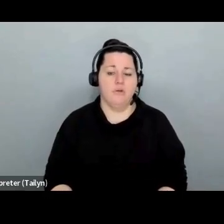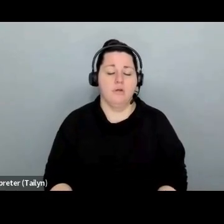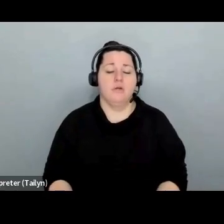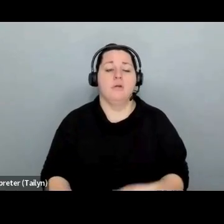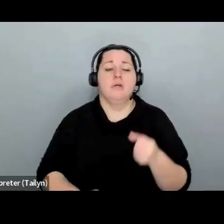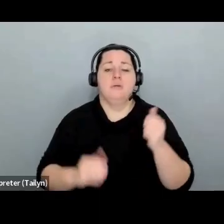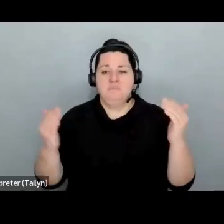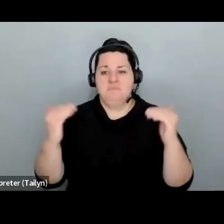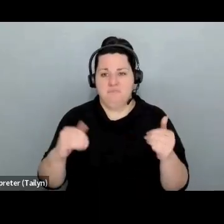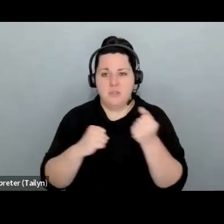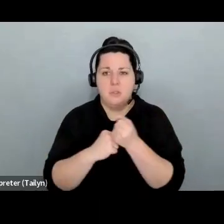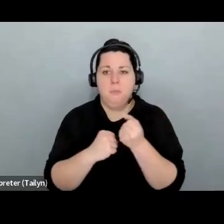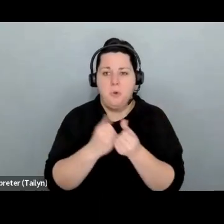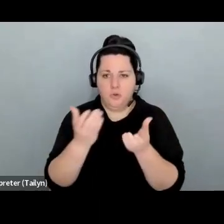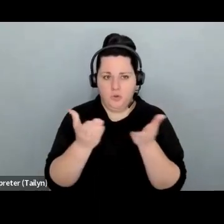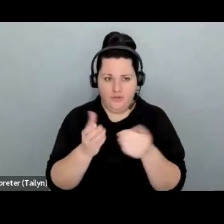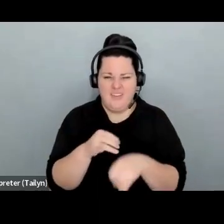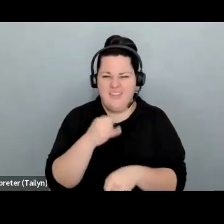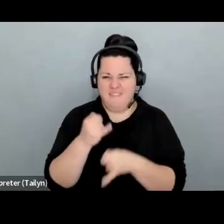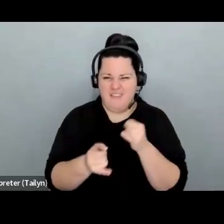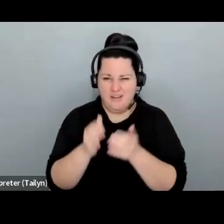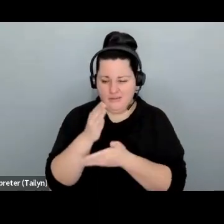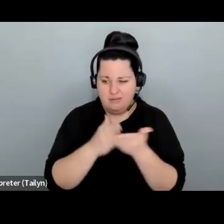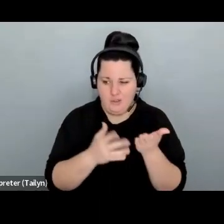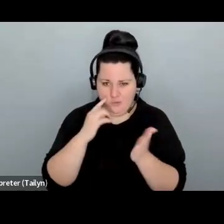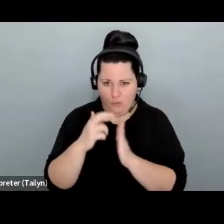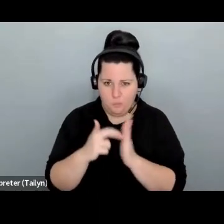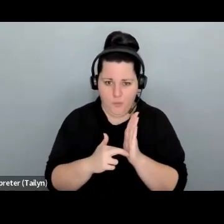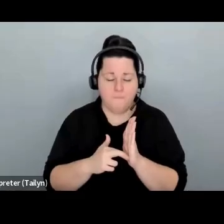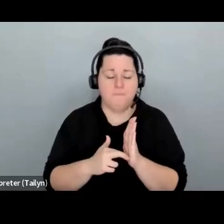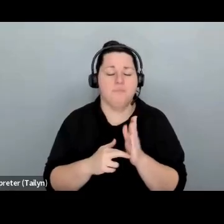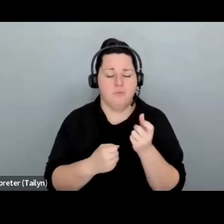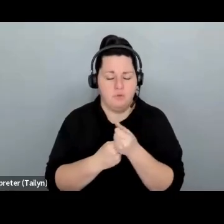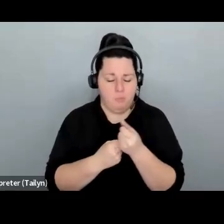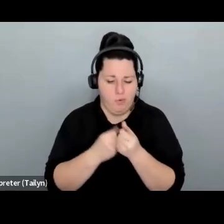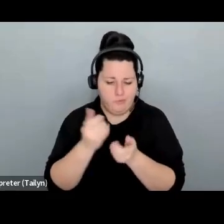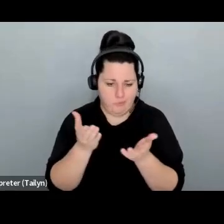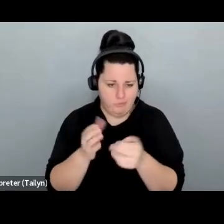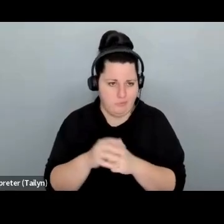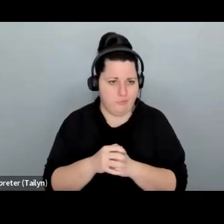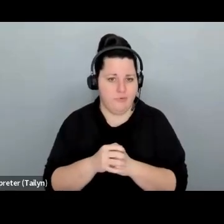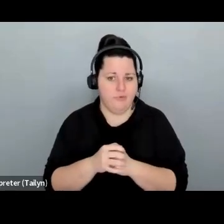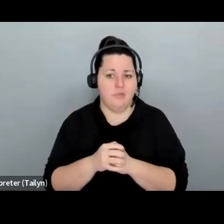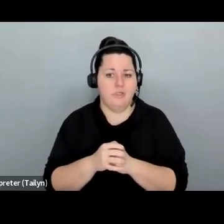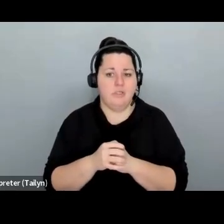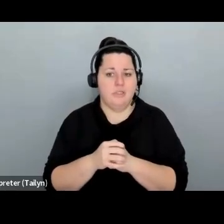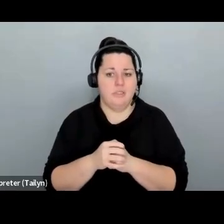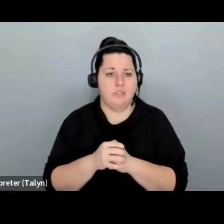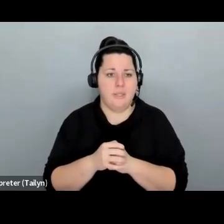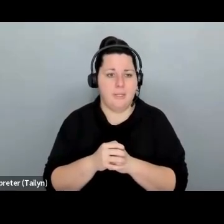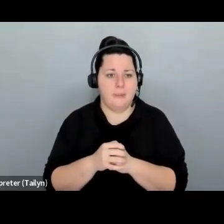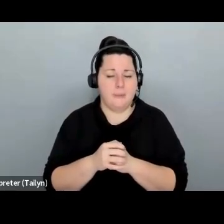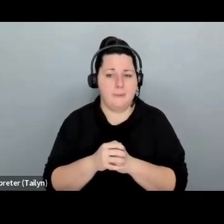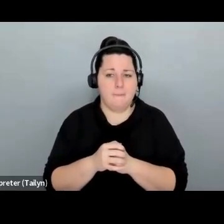Supportive services. The final section of the rule is supportive services.